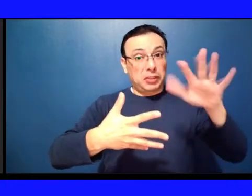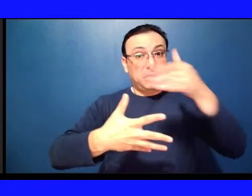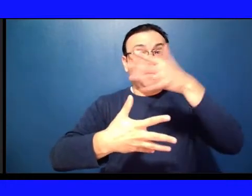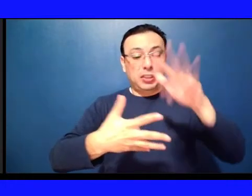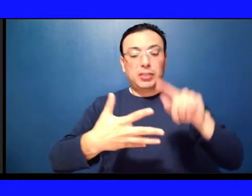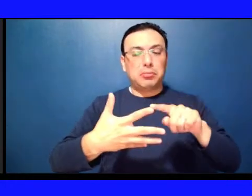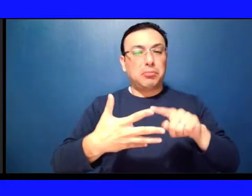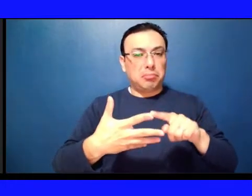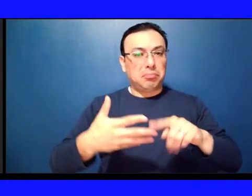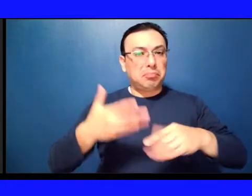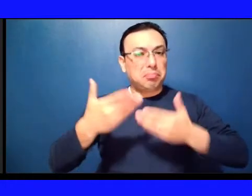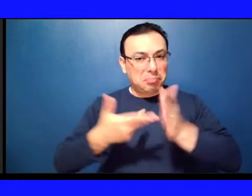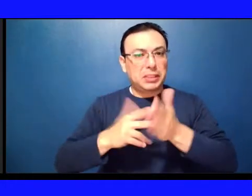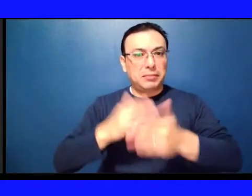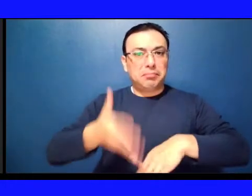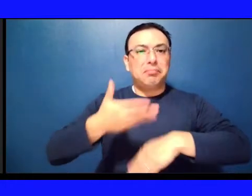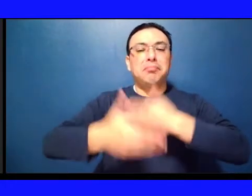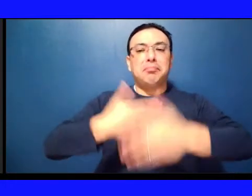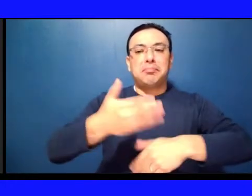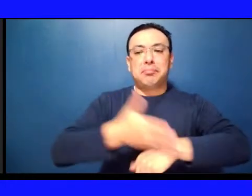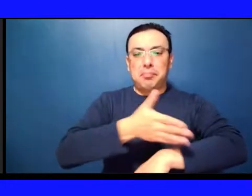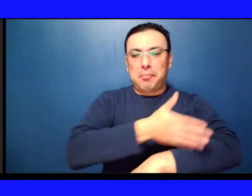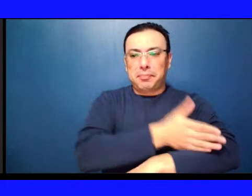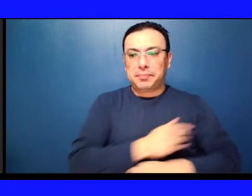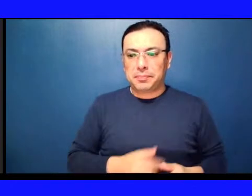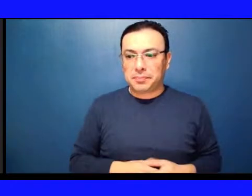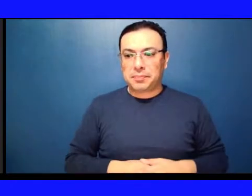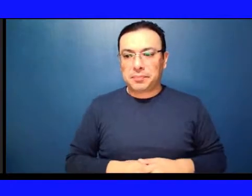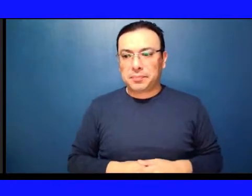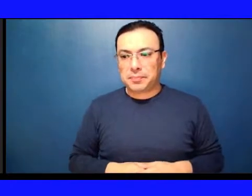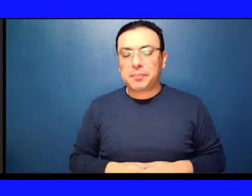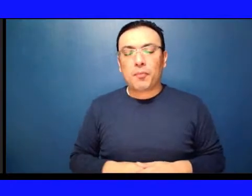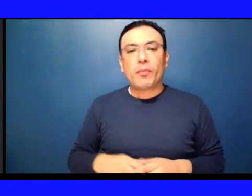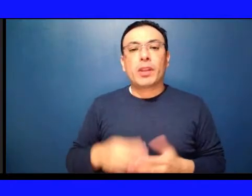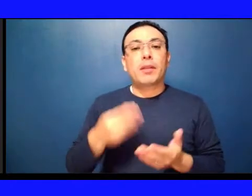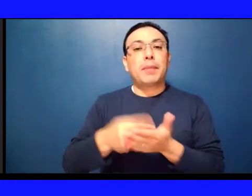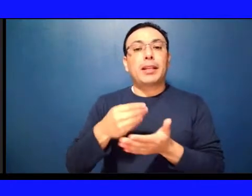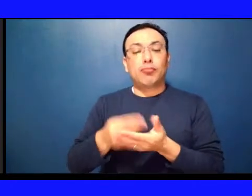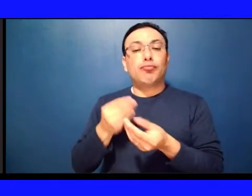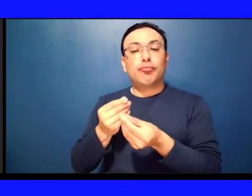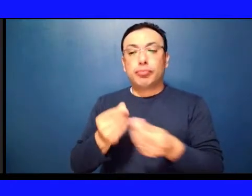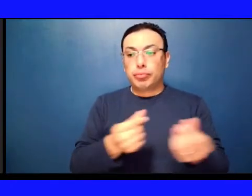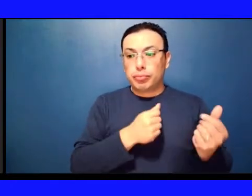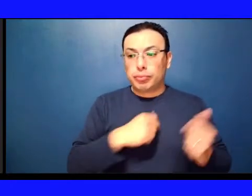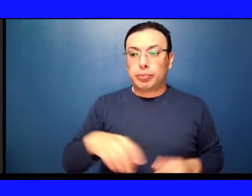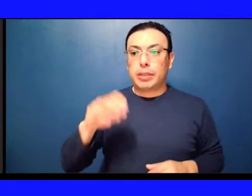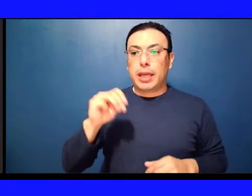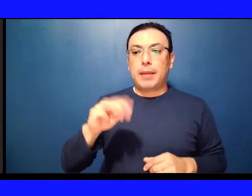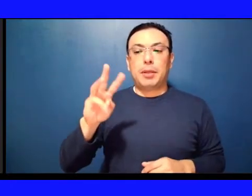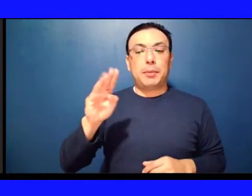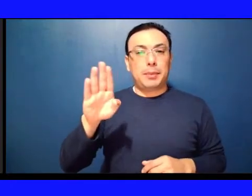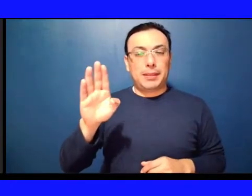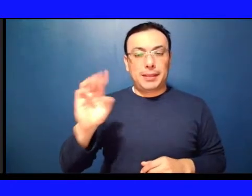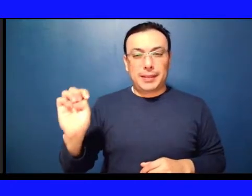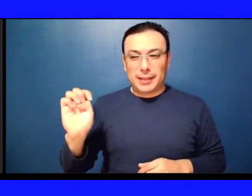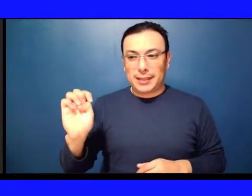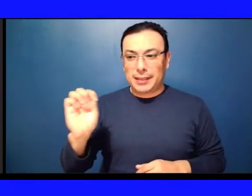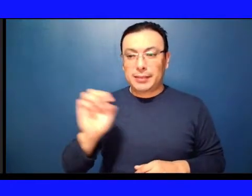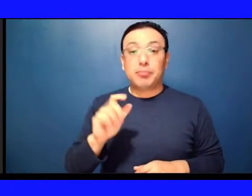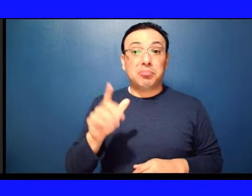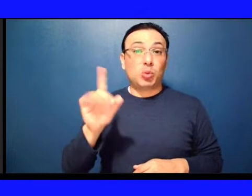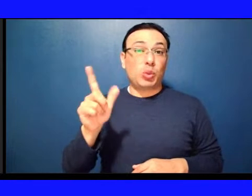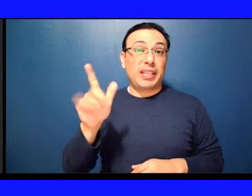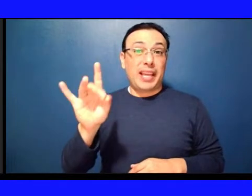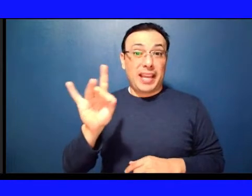hires from an underrepresented minority. But if Eric or Yvette or others have anything to add on that one, I think we'll